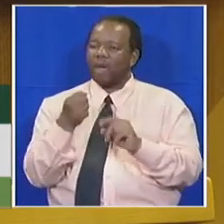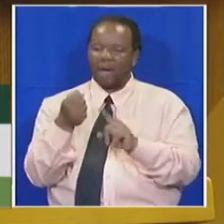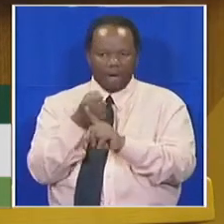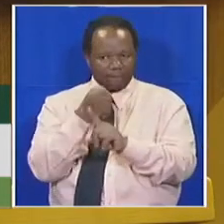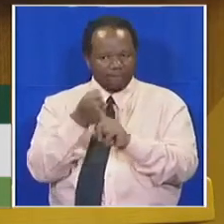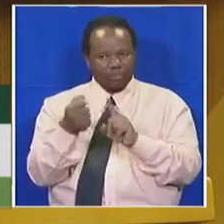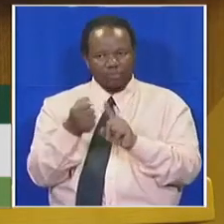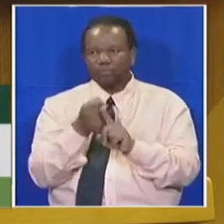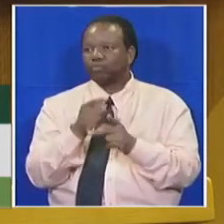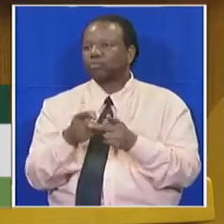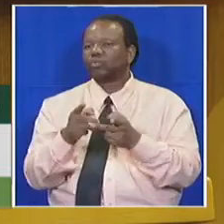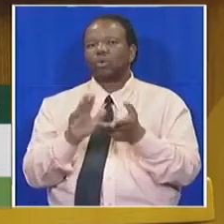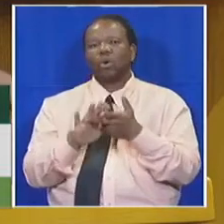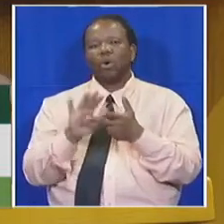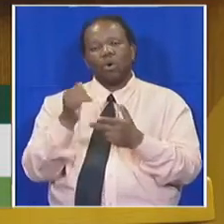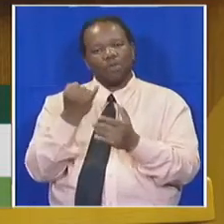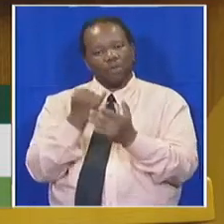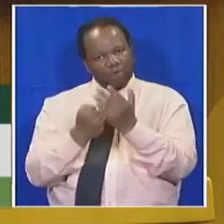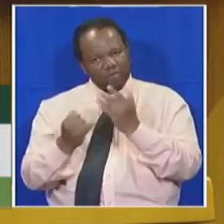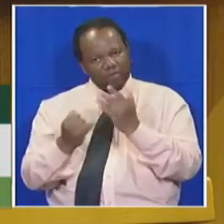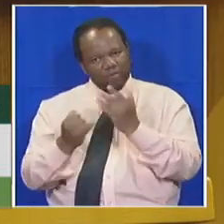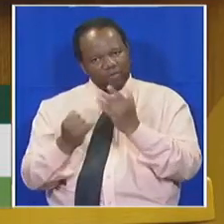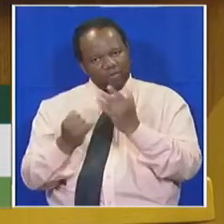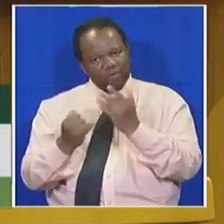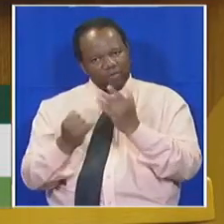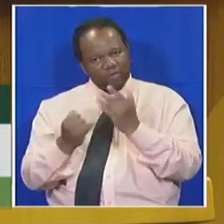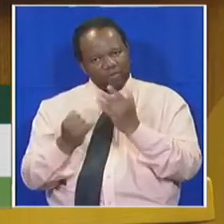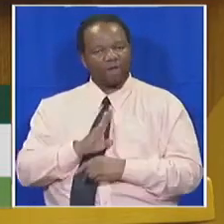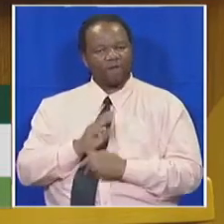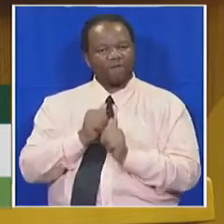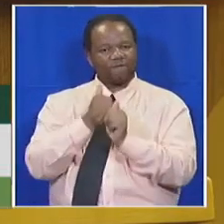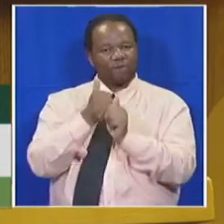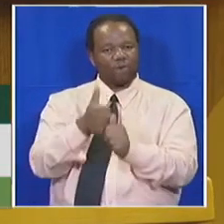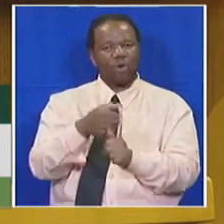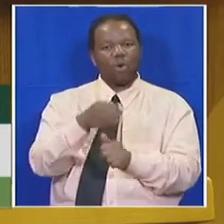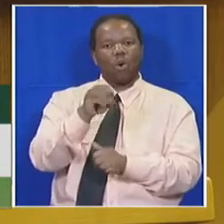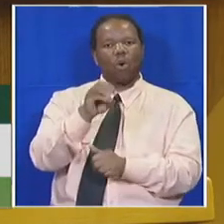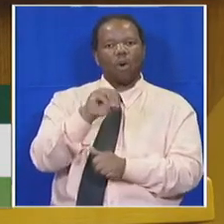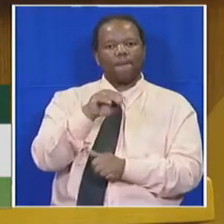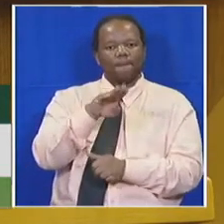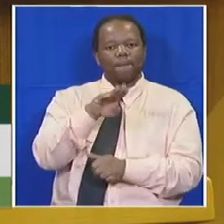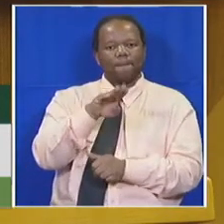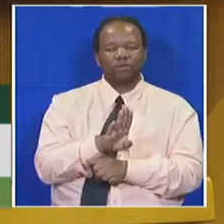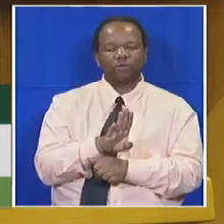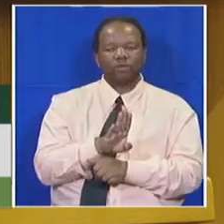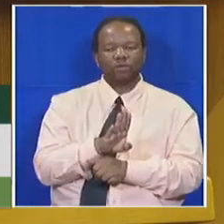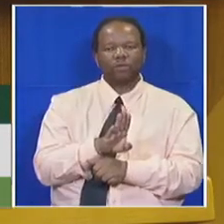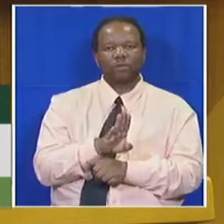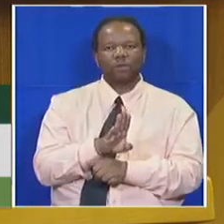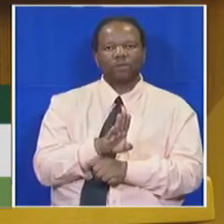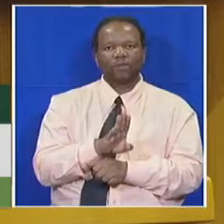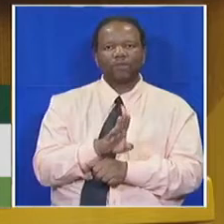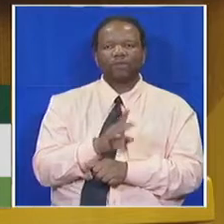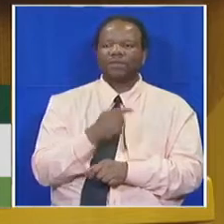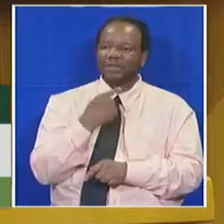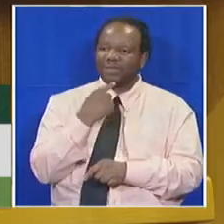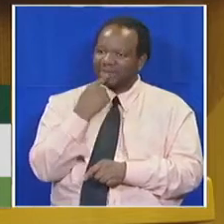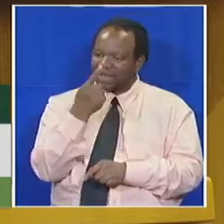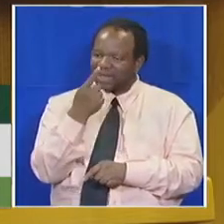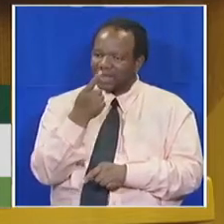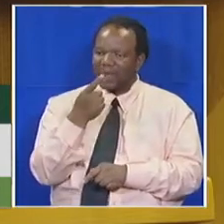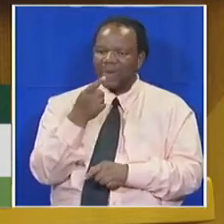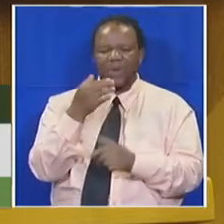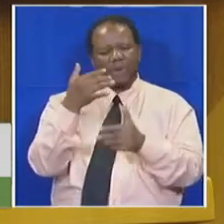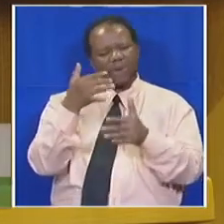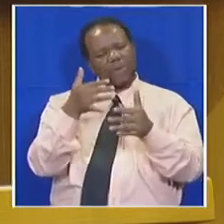of independent review boards with ombudsman functions. It also highlighted several important